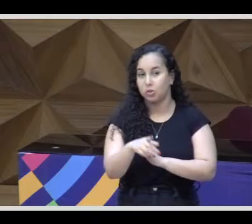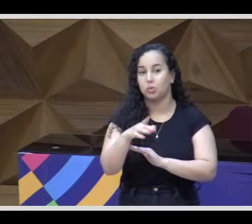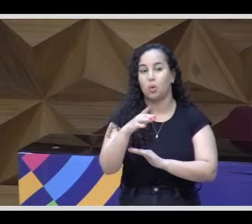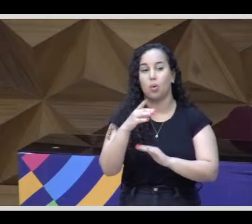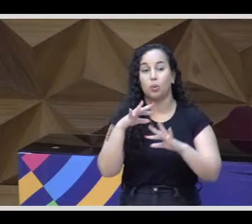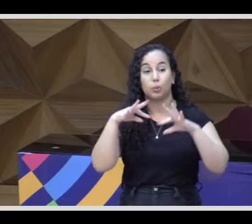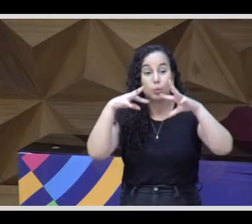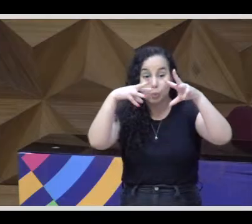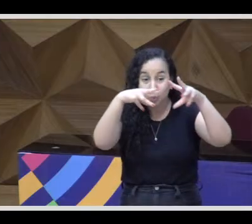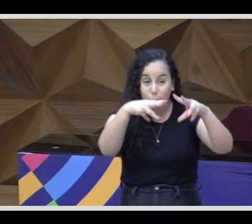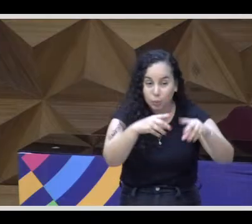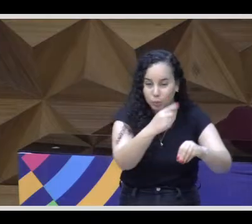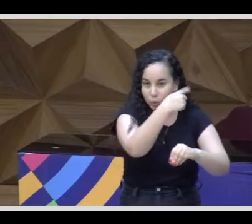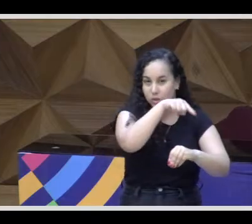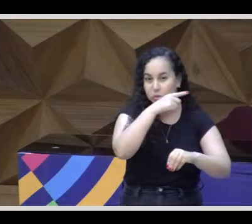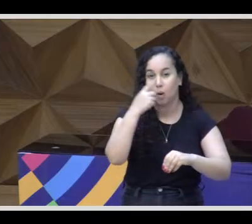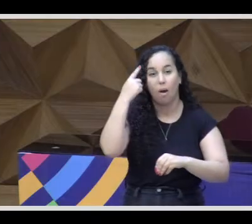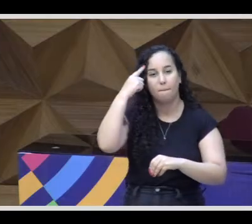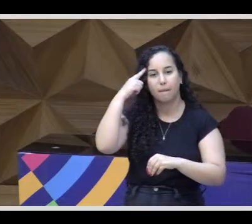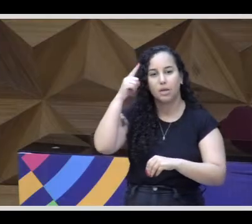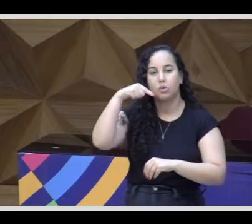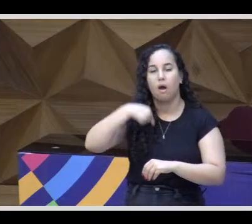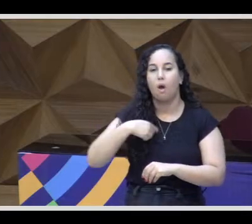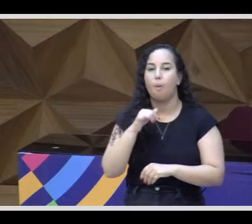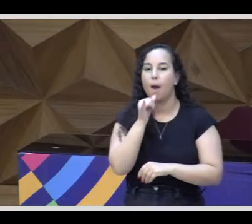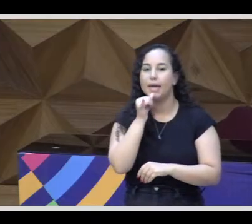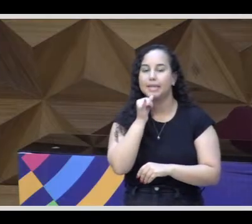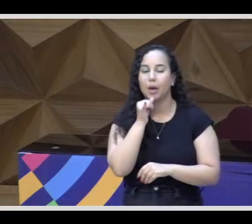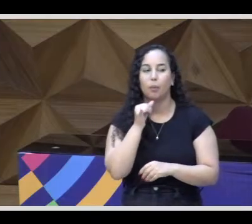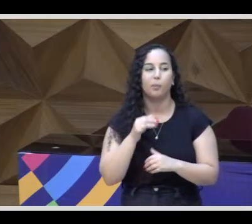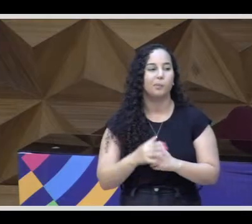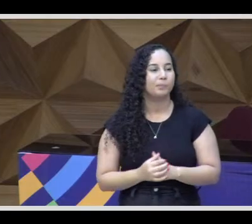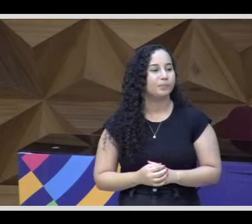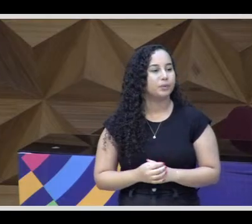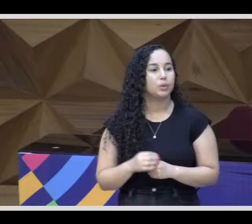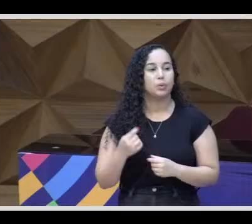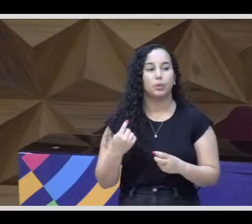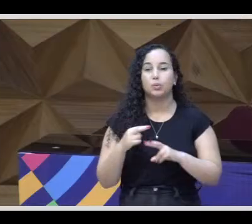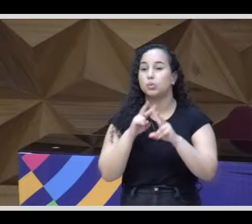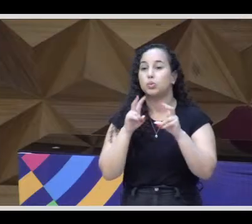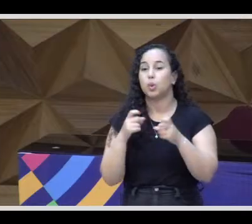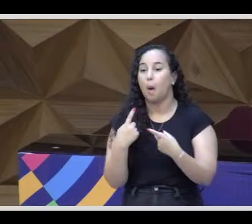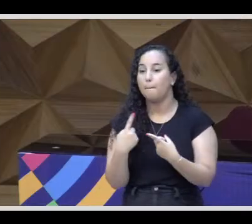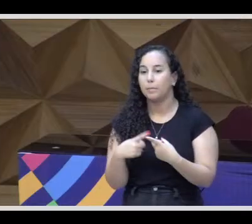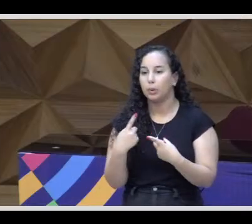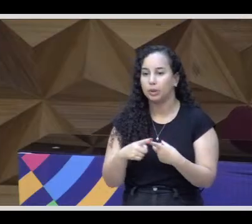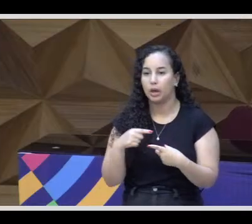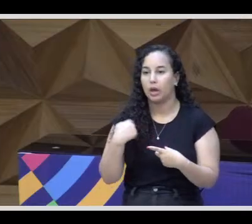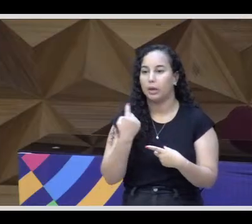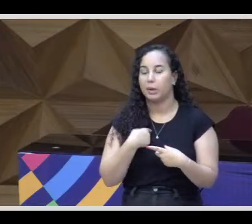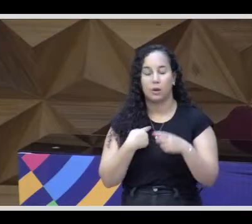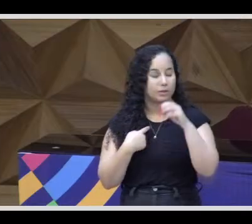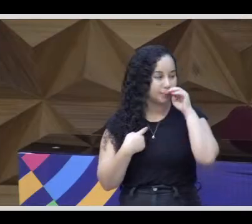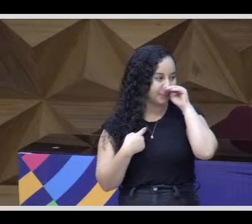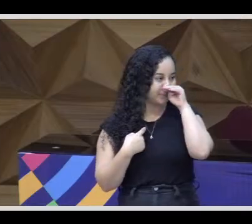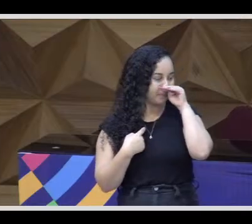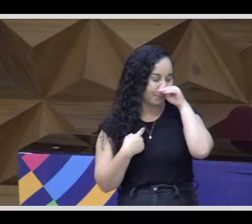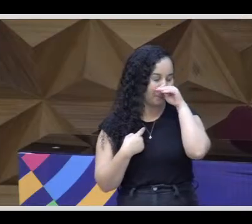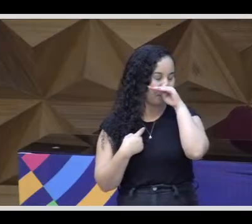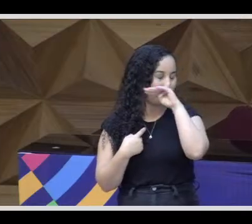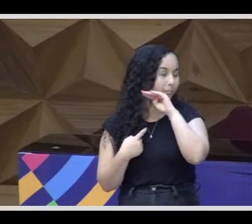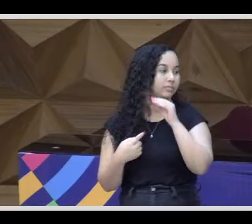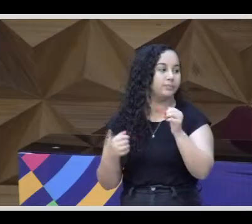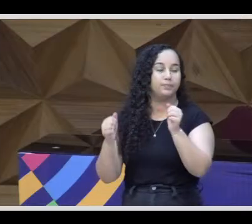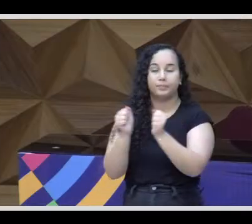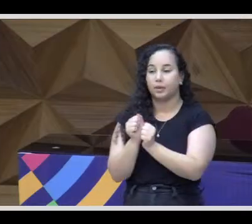that are, I think, great examples of why putting together important and